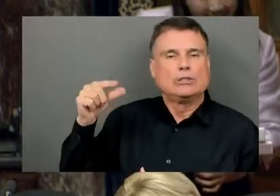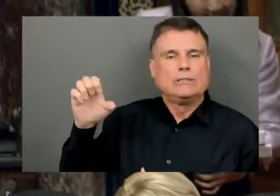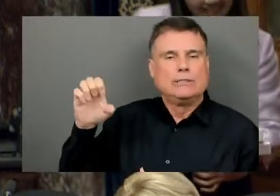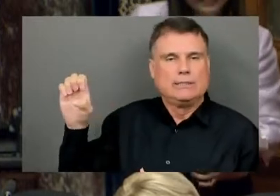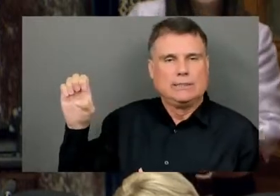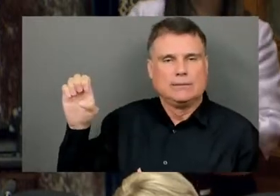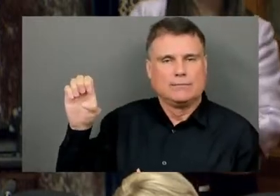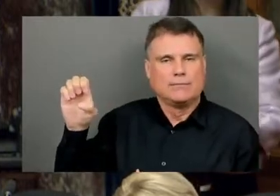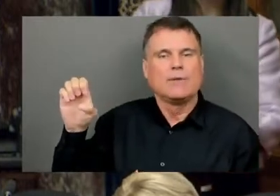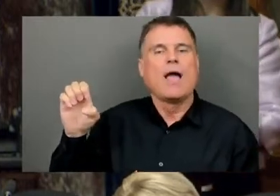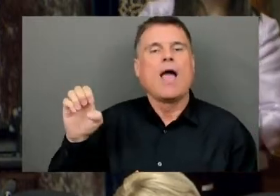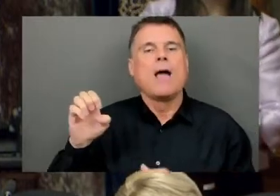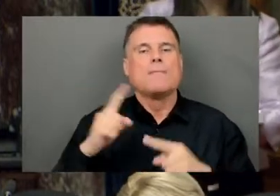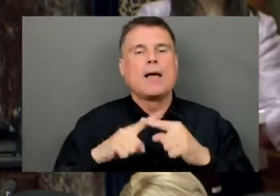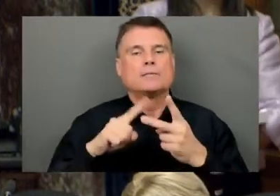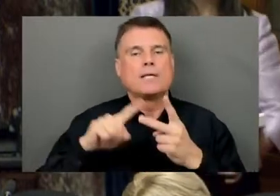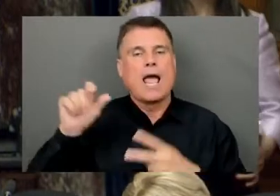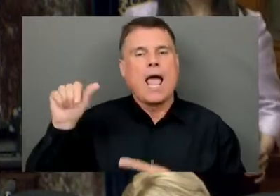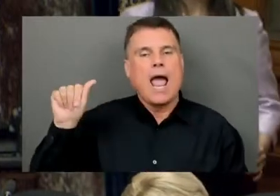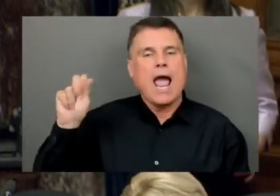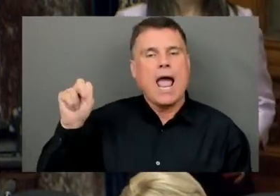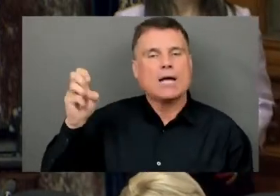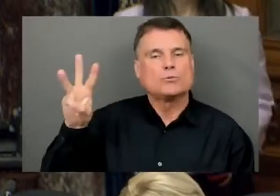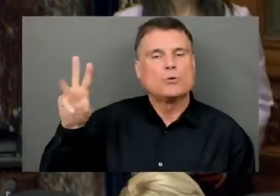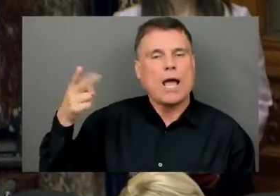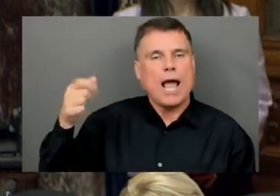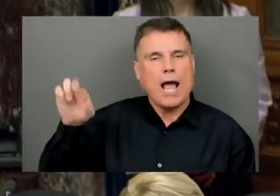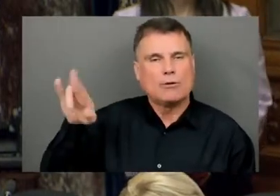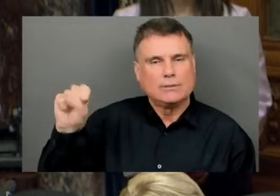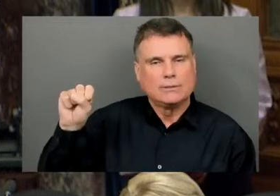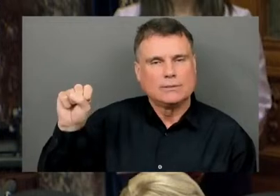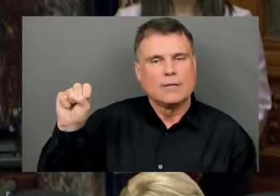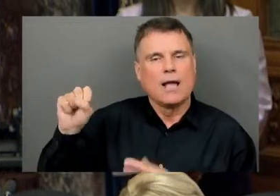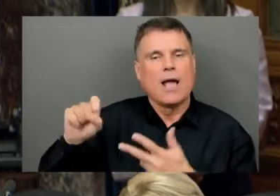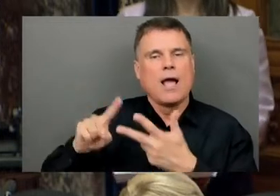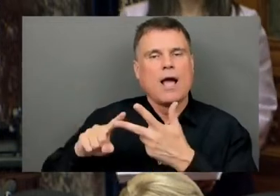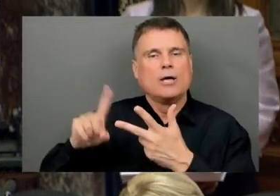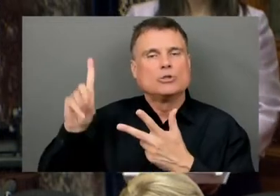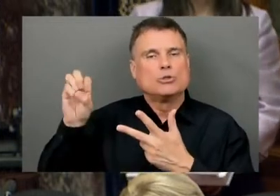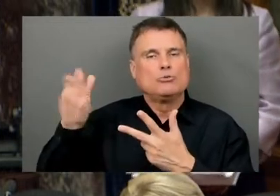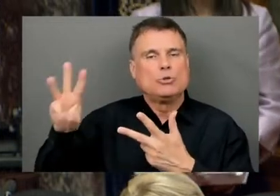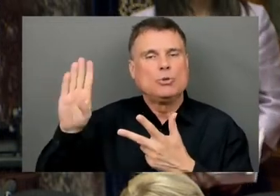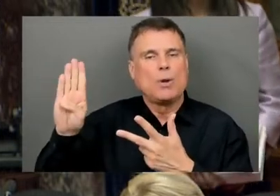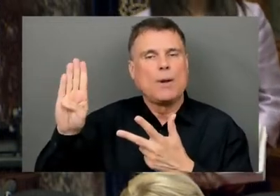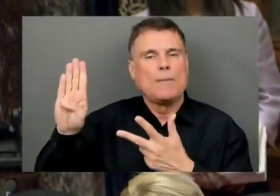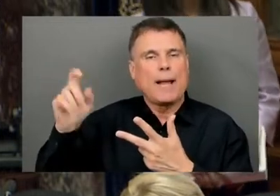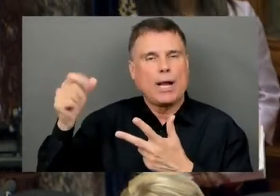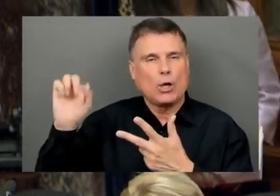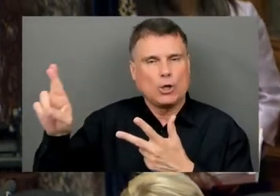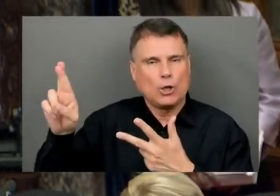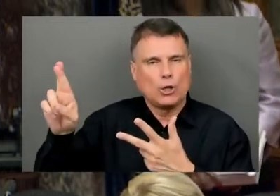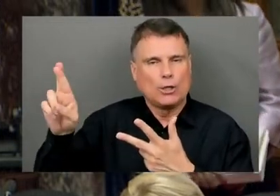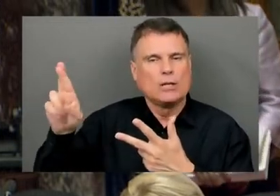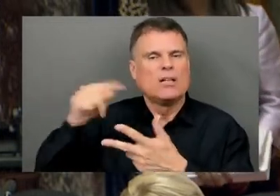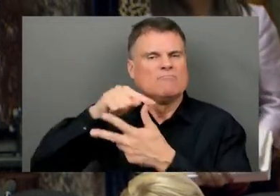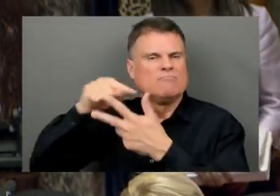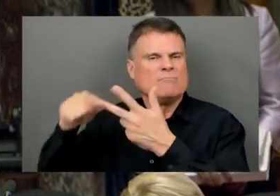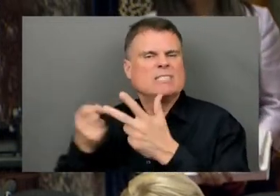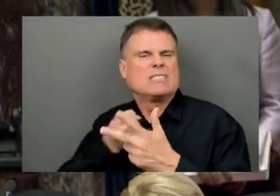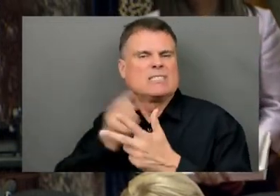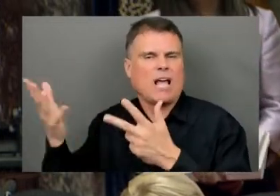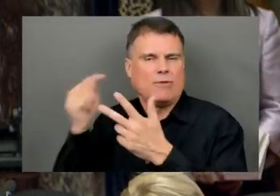Summit. I'd also like to introduce to the House Chief Rudy Paquette, Councillors Donovan Cameron,